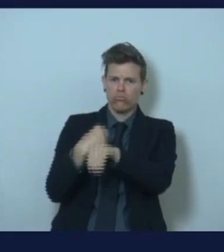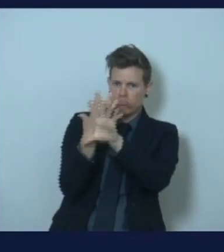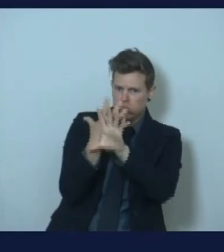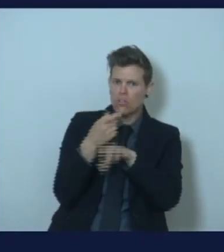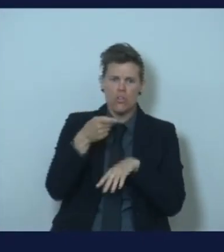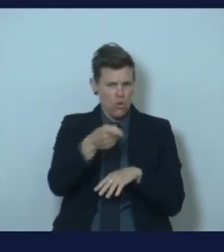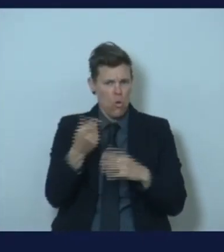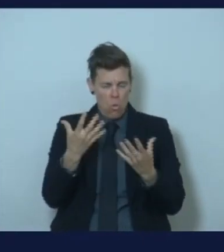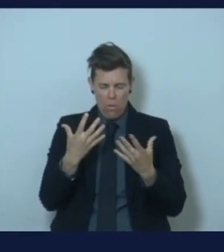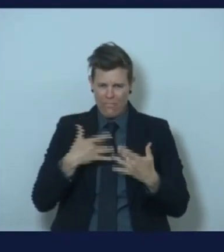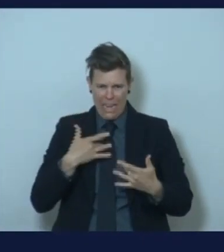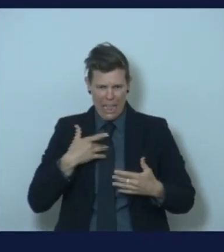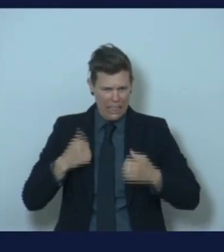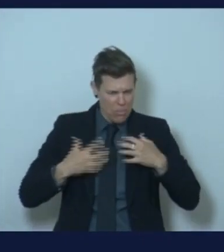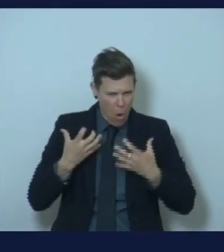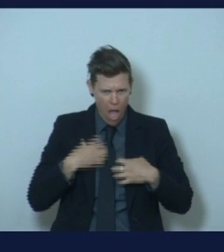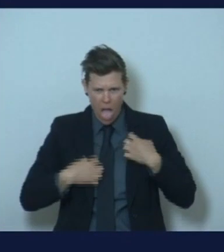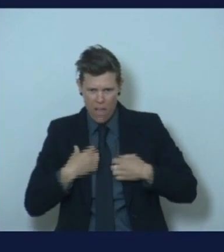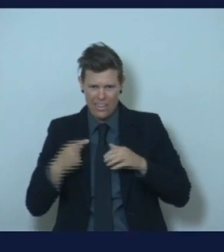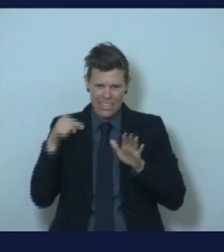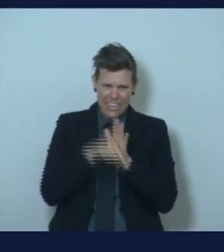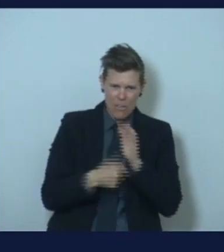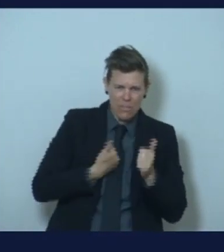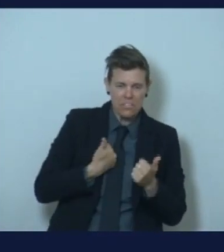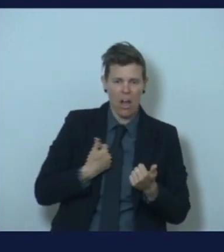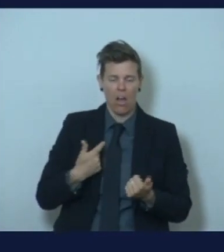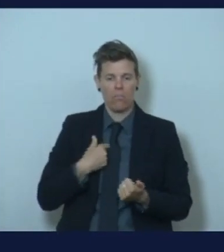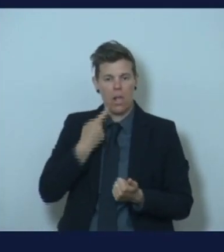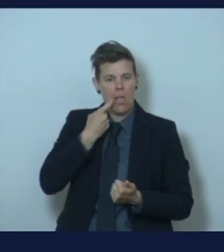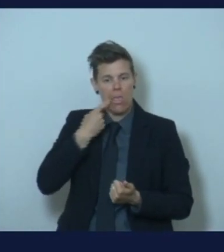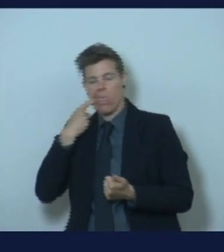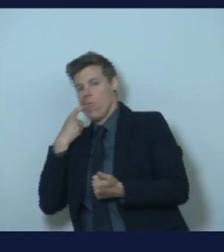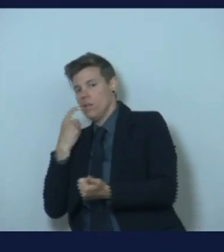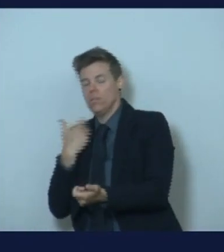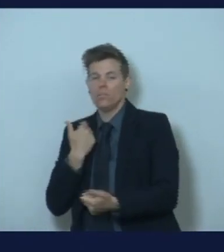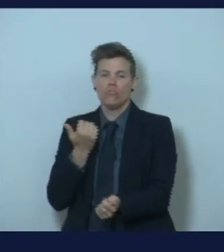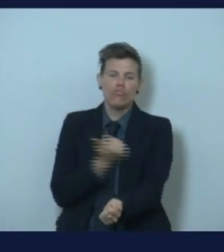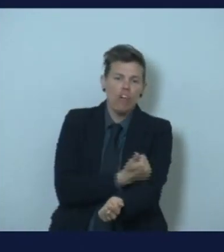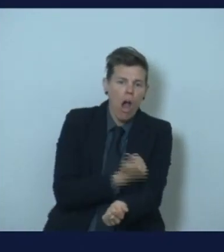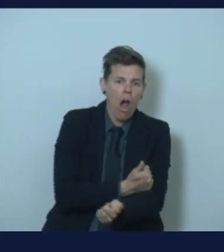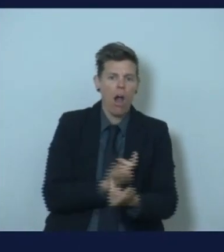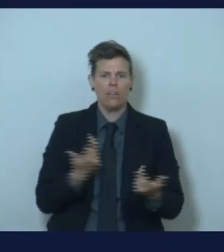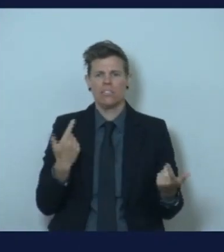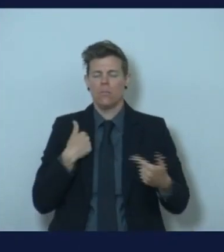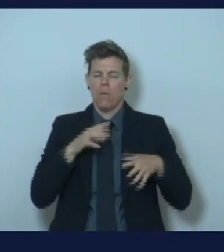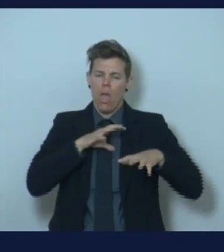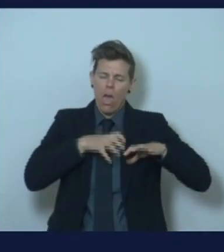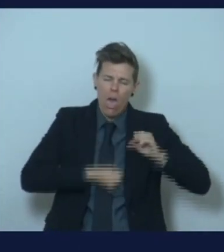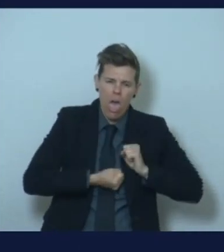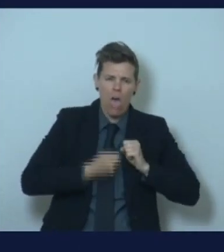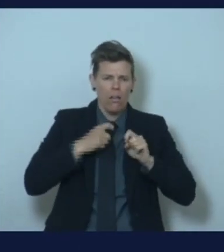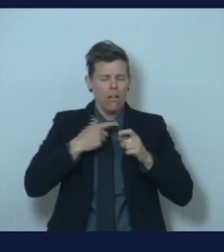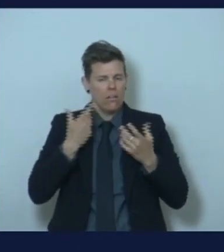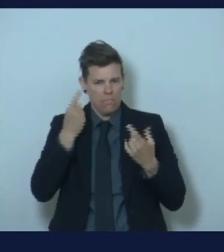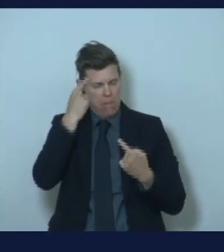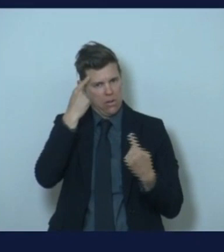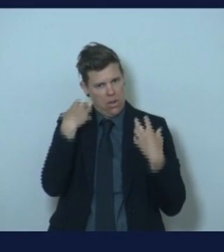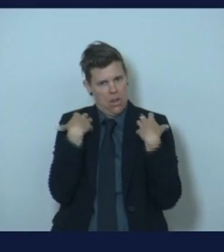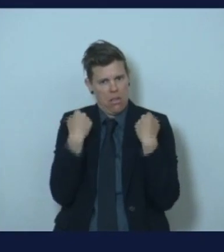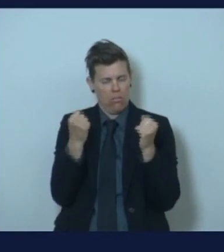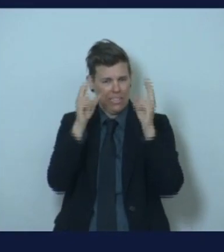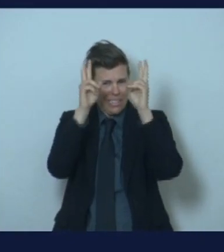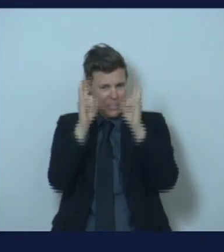abuse, grief, and other behavioral health issues. We really want people to have these